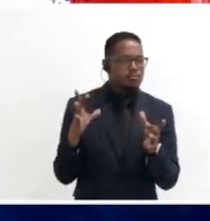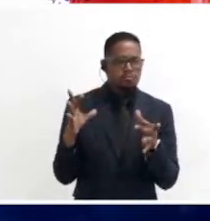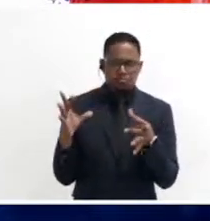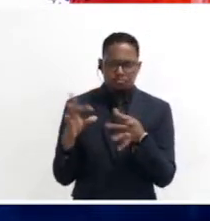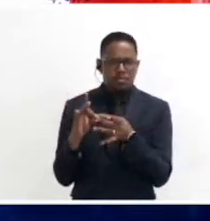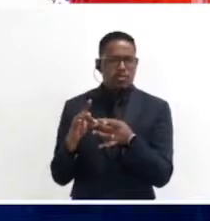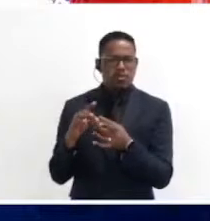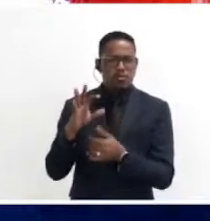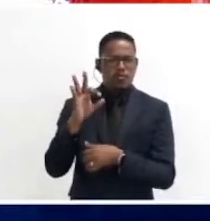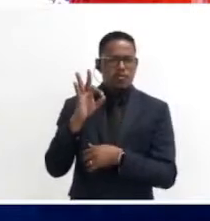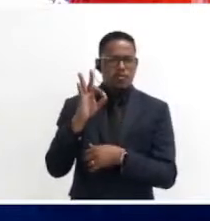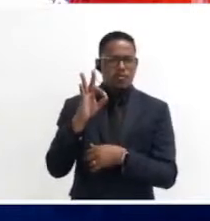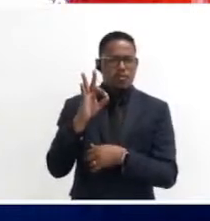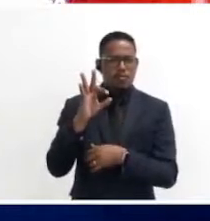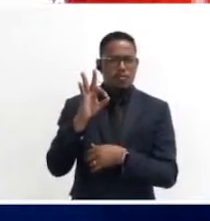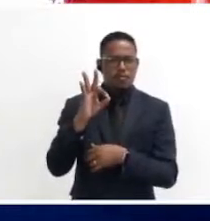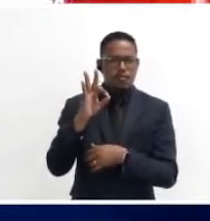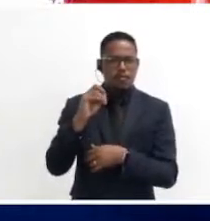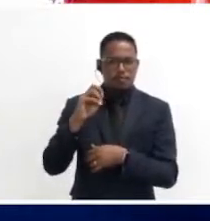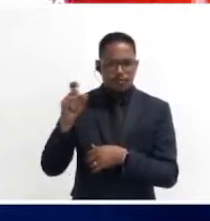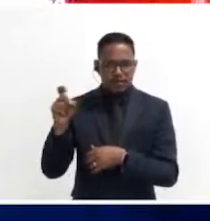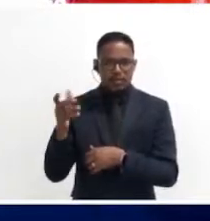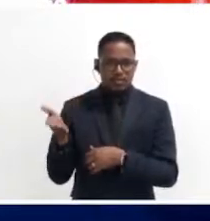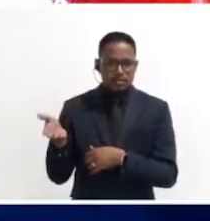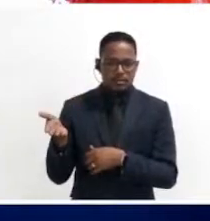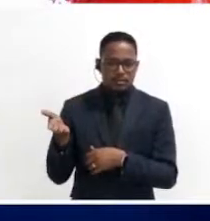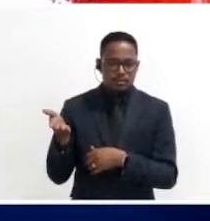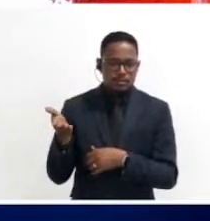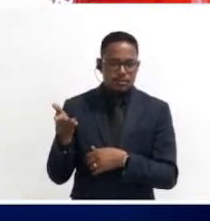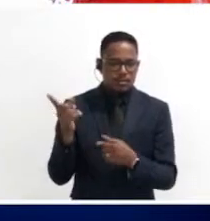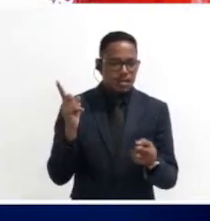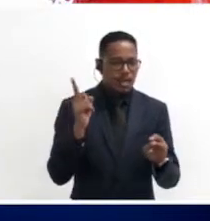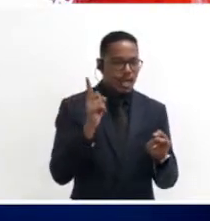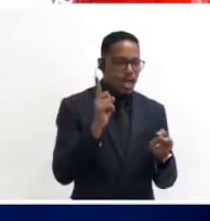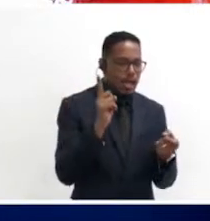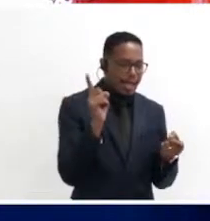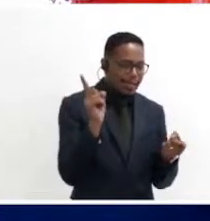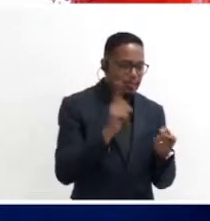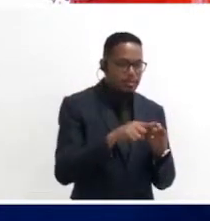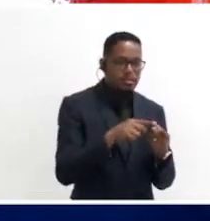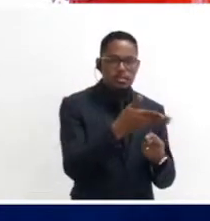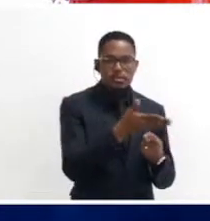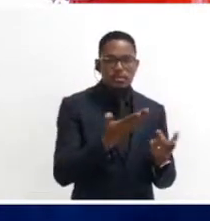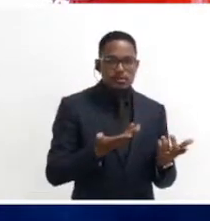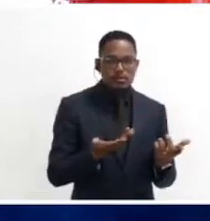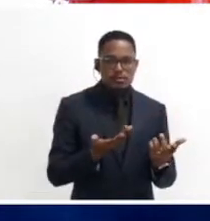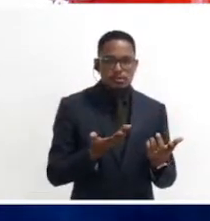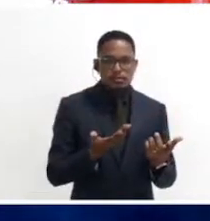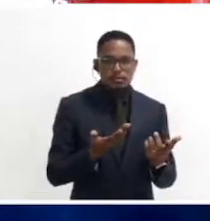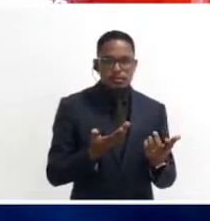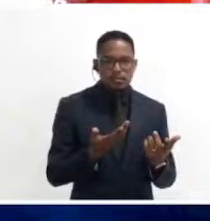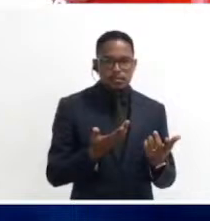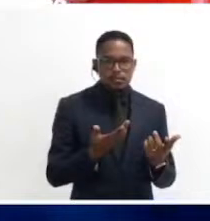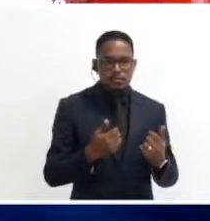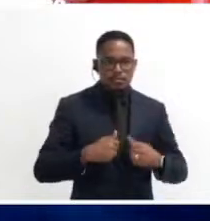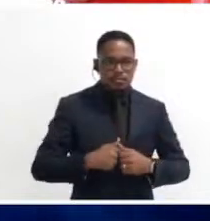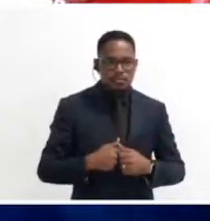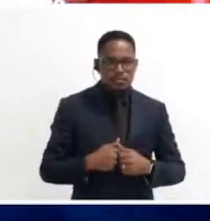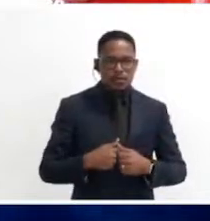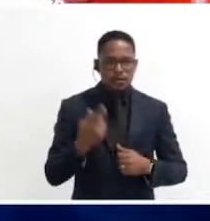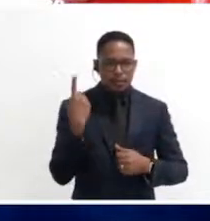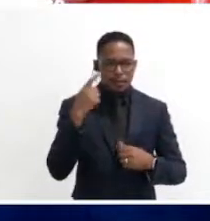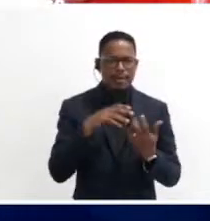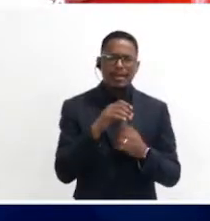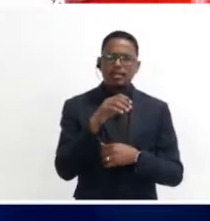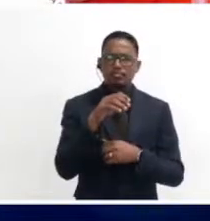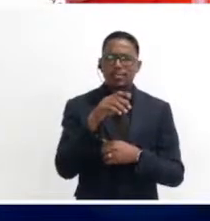the inkjet head in that case. But also the other application that's widely used in is